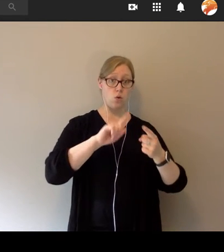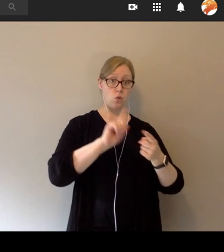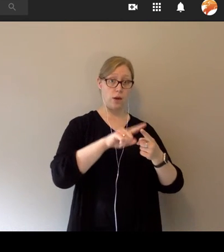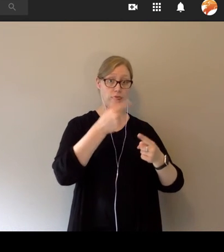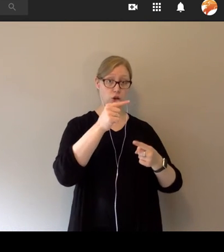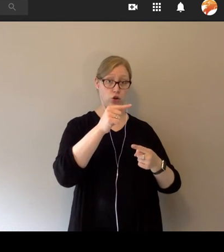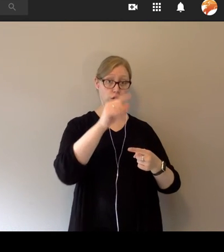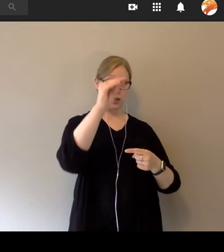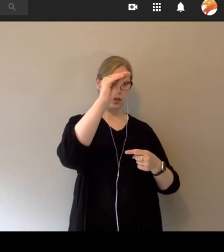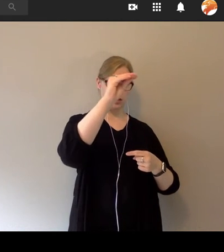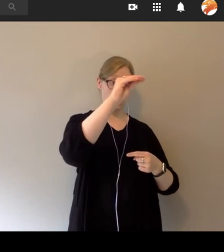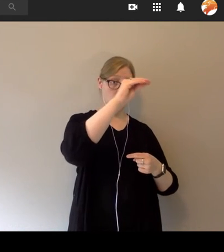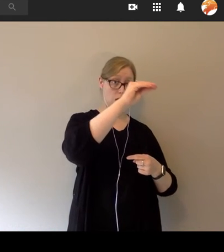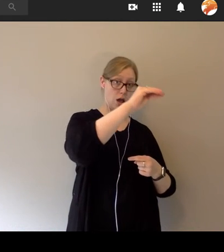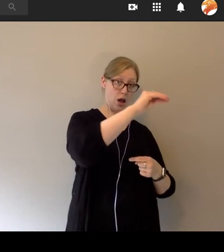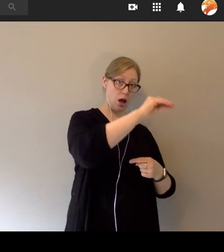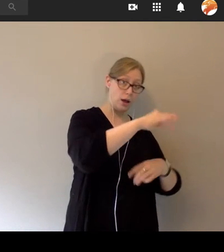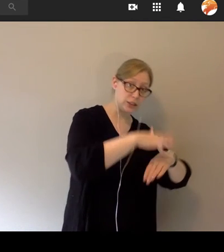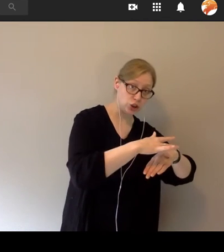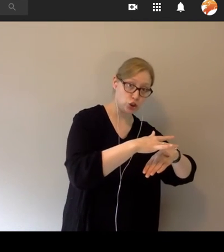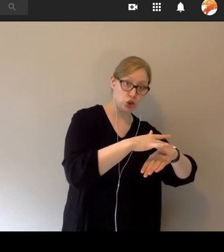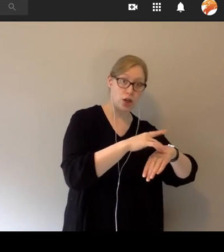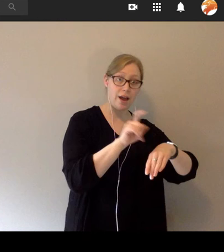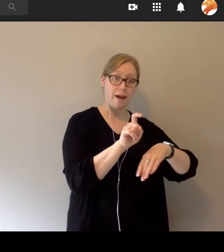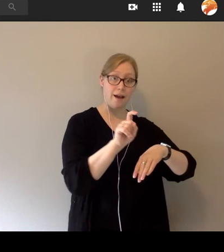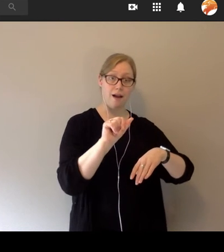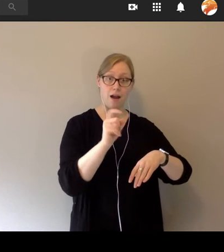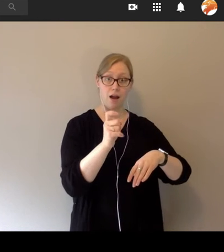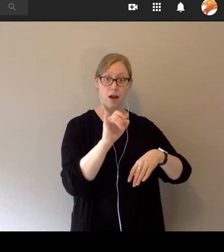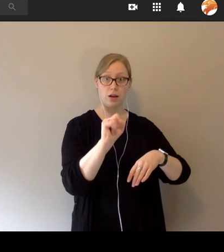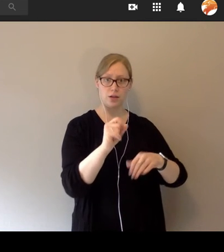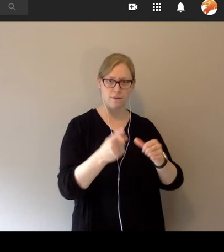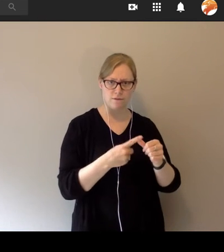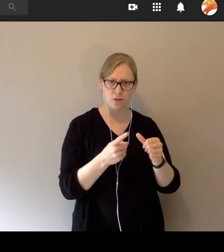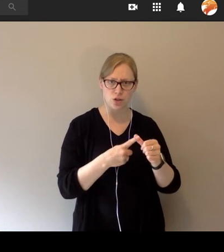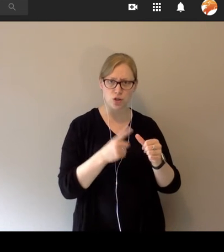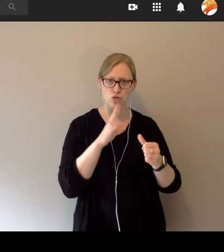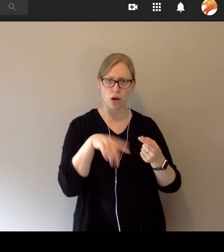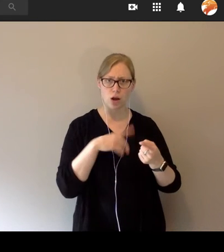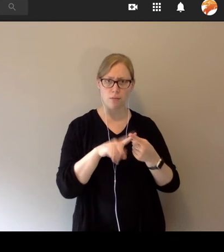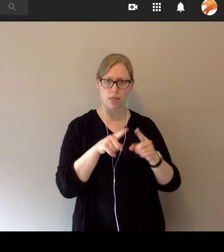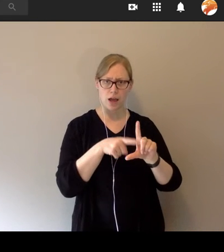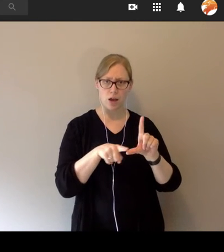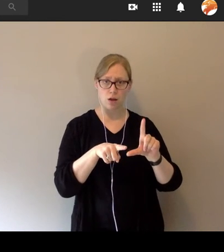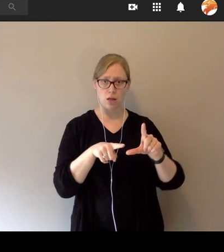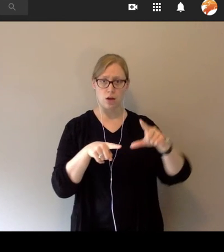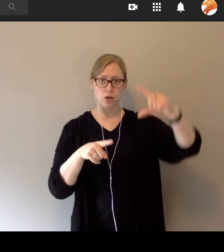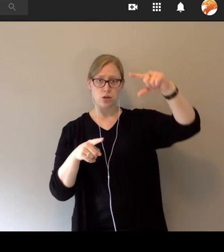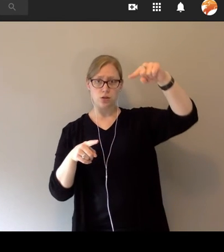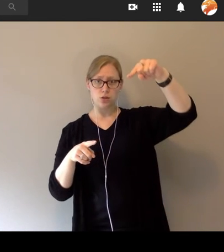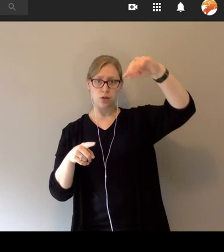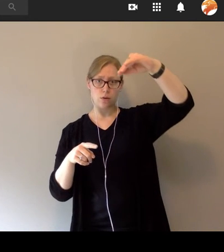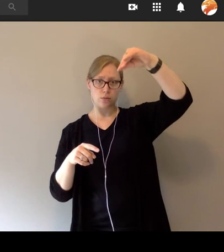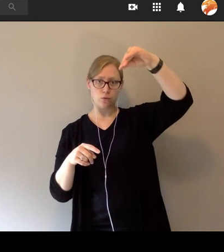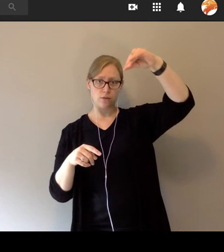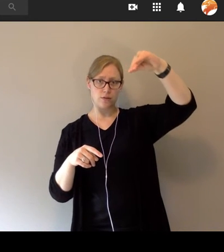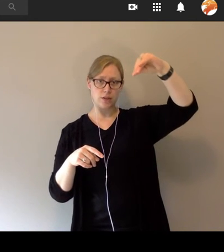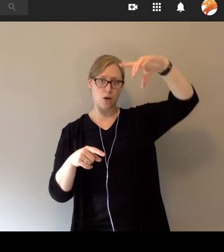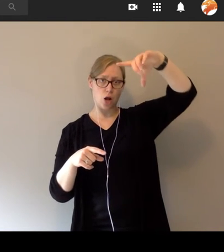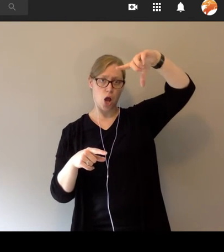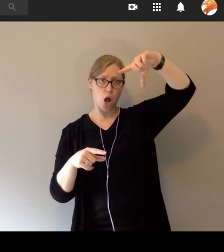x-axis. Well, first of all, let's talk about the angle. As this moves down, the angle is getting smaller and smaller. And